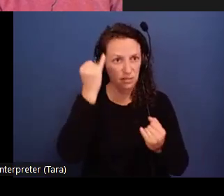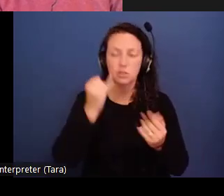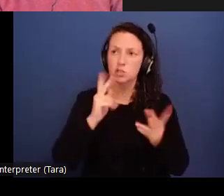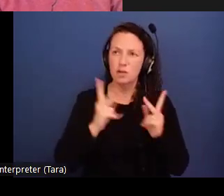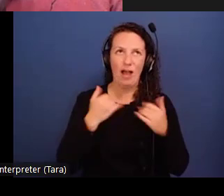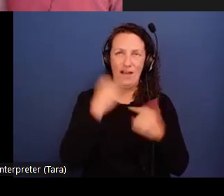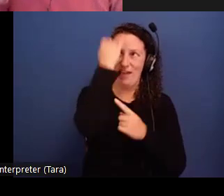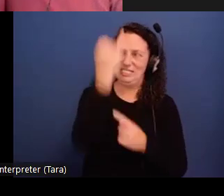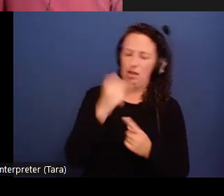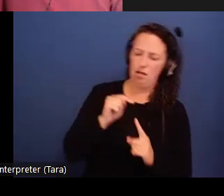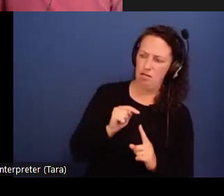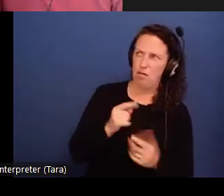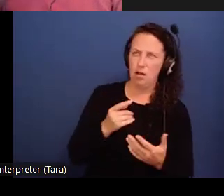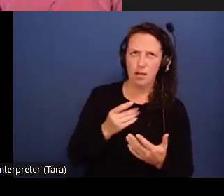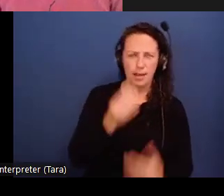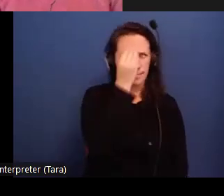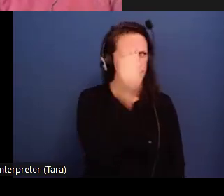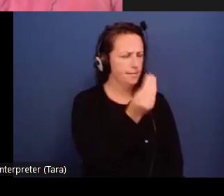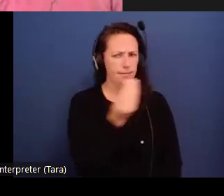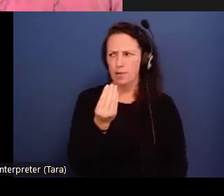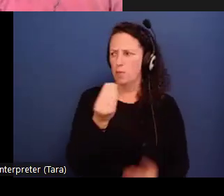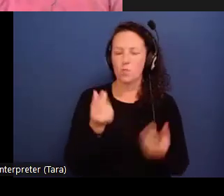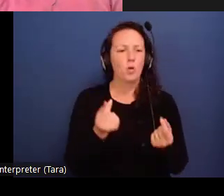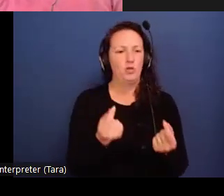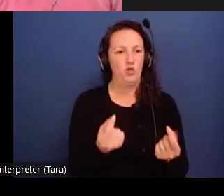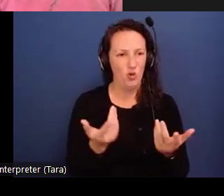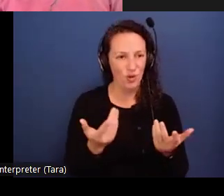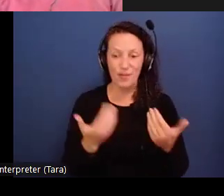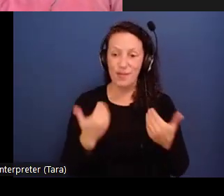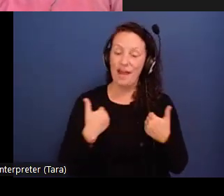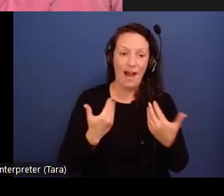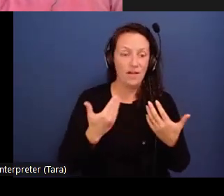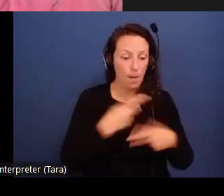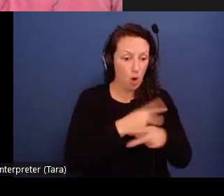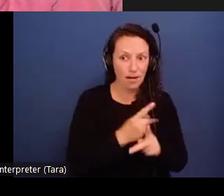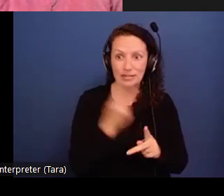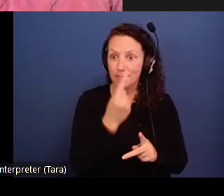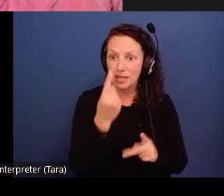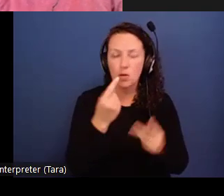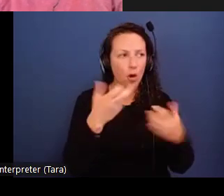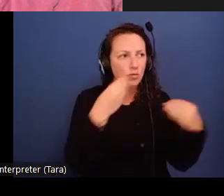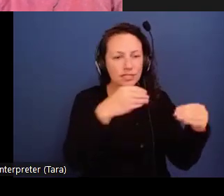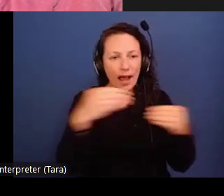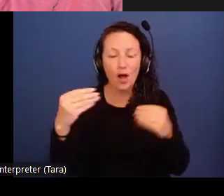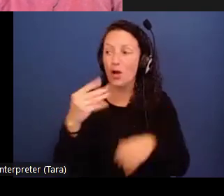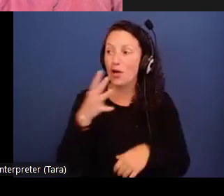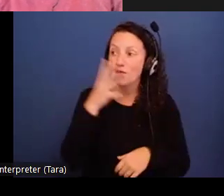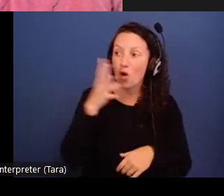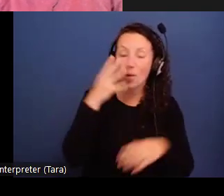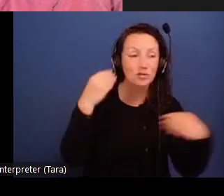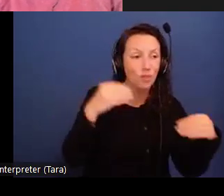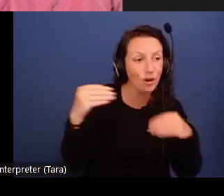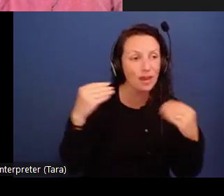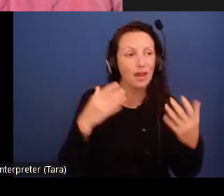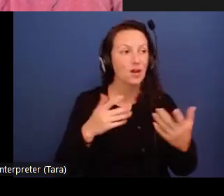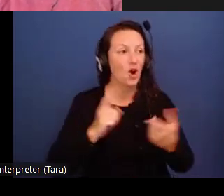idea, probably start selling their products and services at farmers markets or to the friends, families, and fools, as